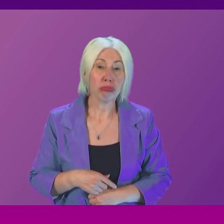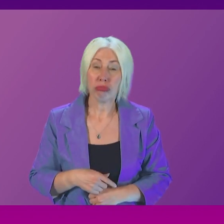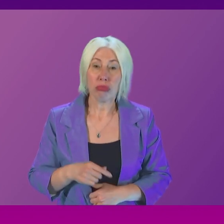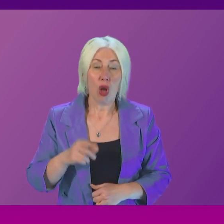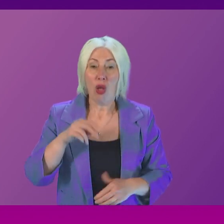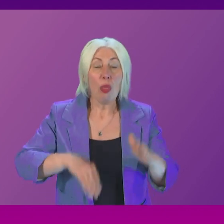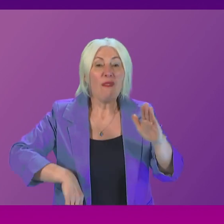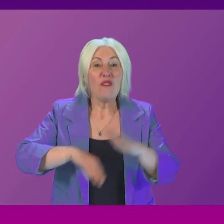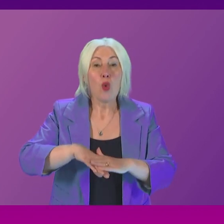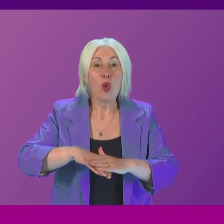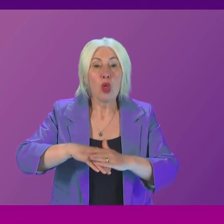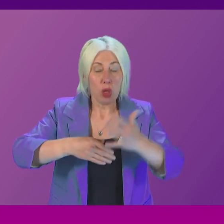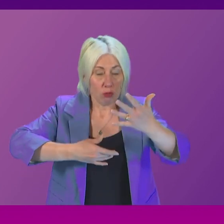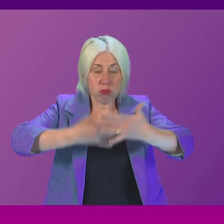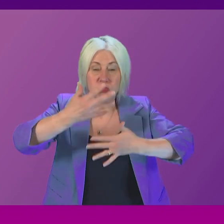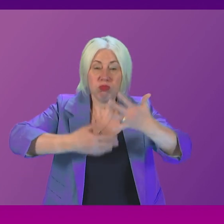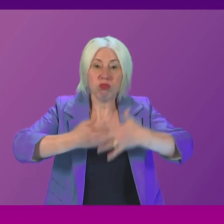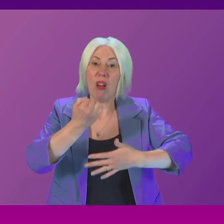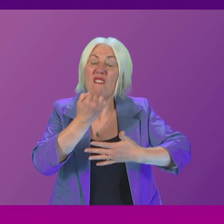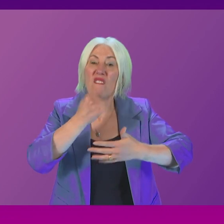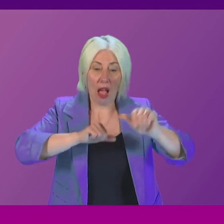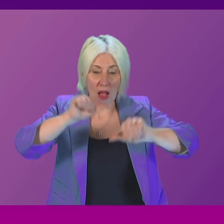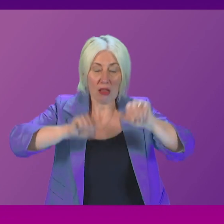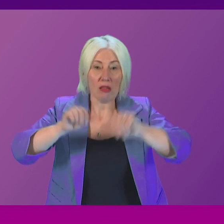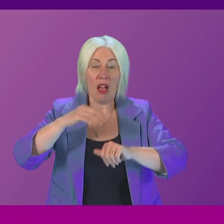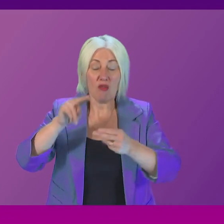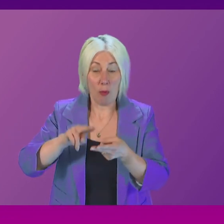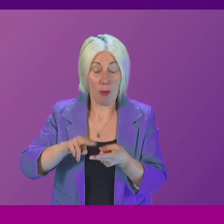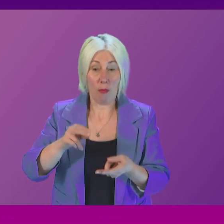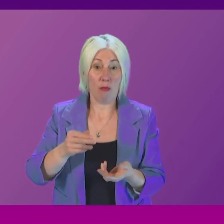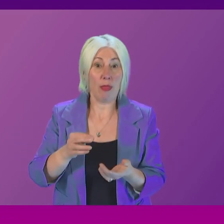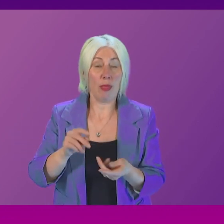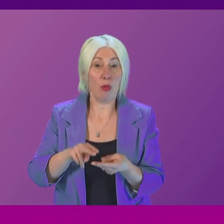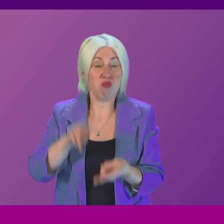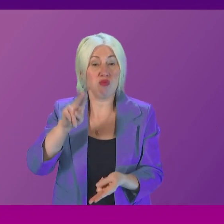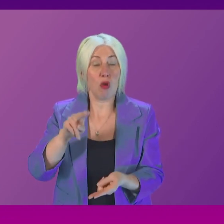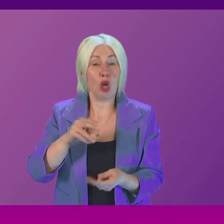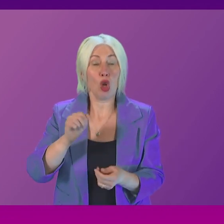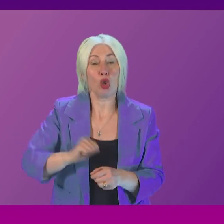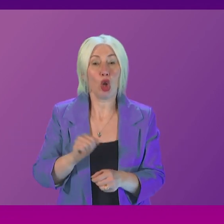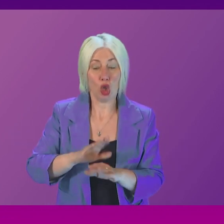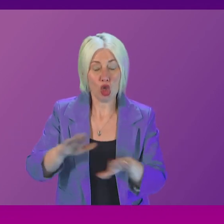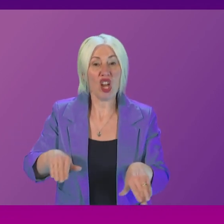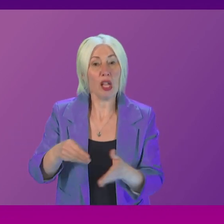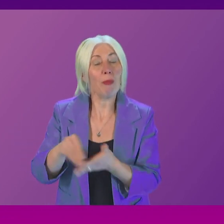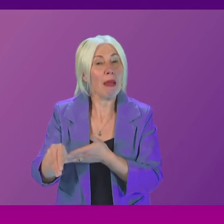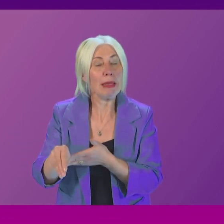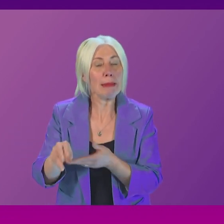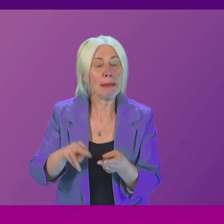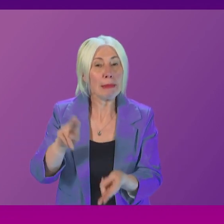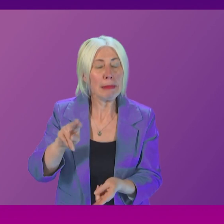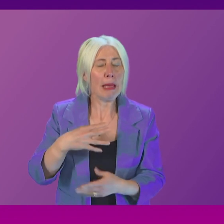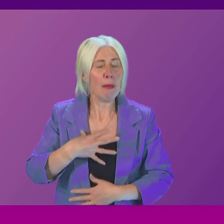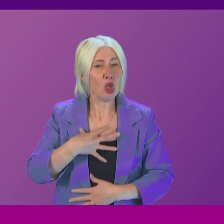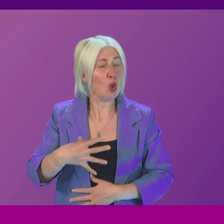We haven't seen the full set of figures from the latest rise in the Scottish Child Payment. I would be surprised if those figures,